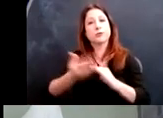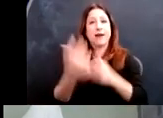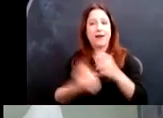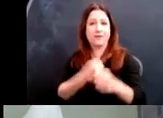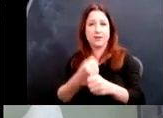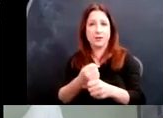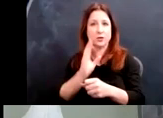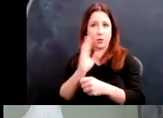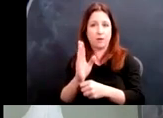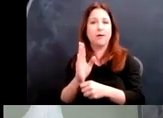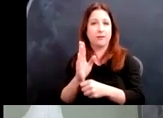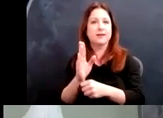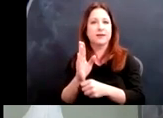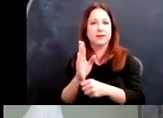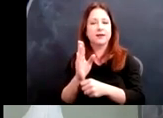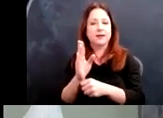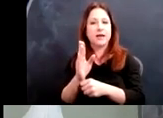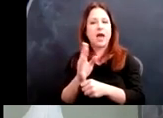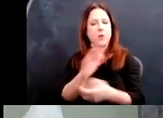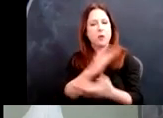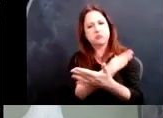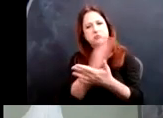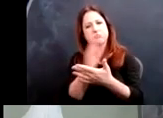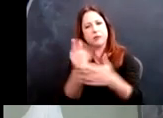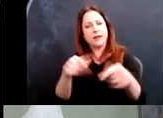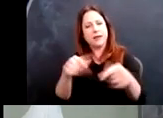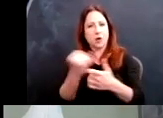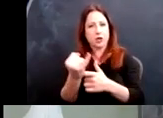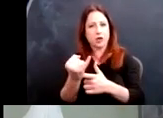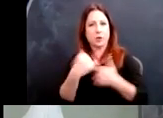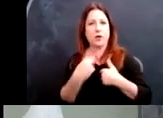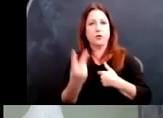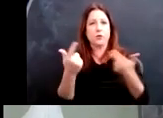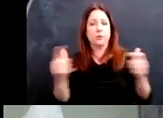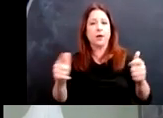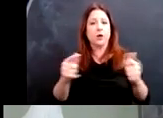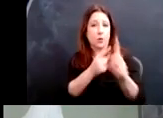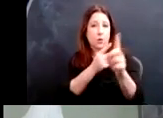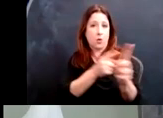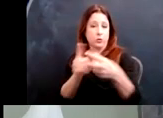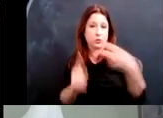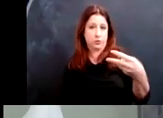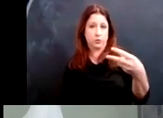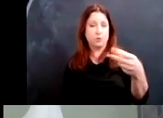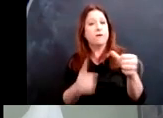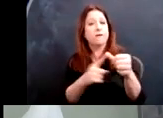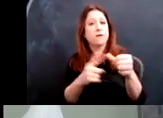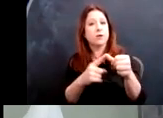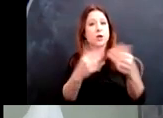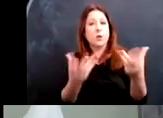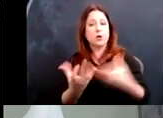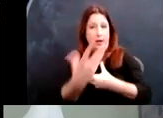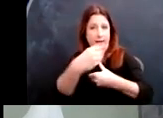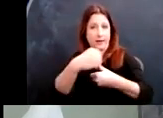are into, a little bit into it at this point. We have 2 major goals, and the one is to engage